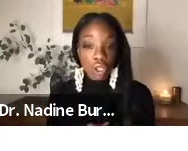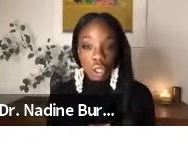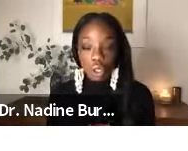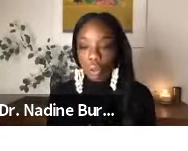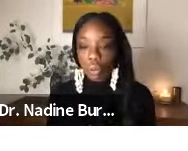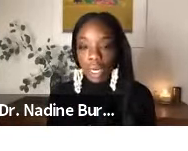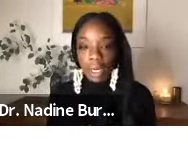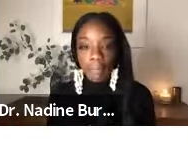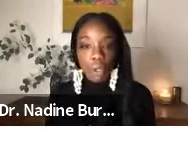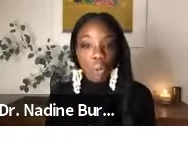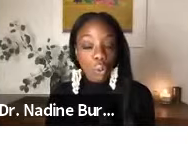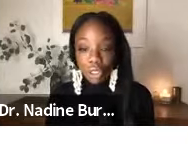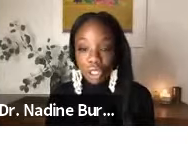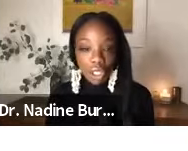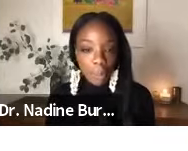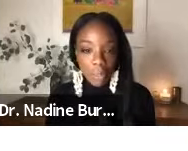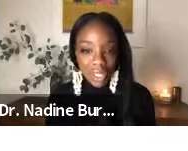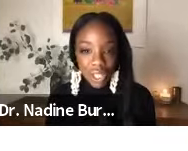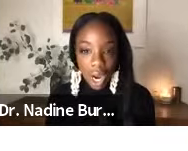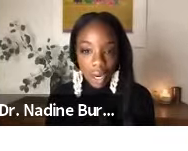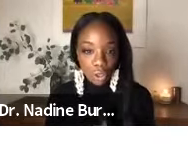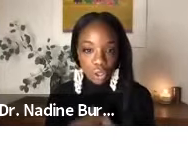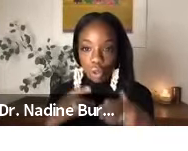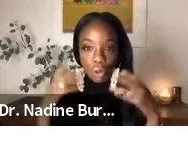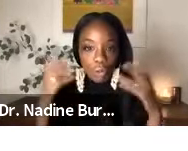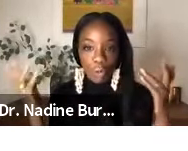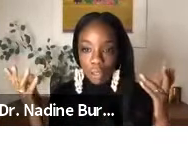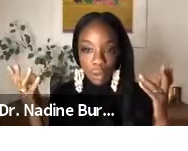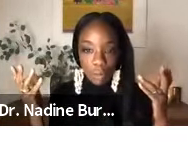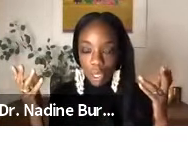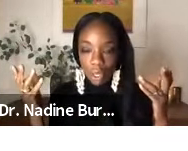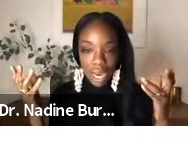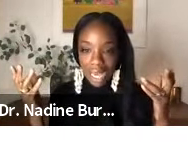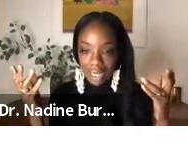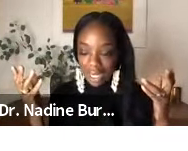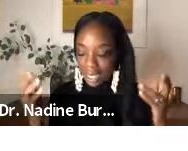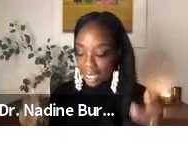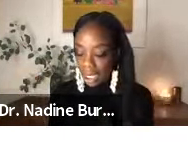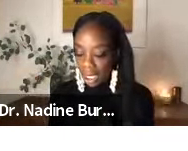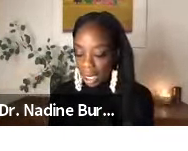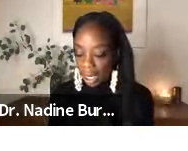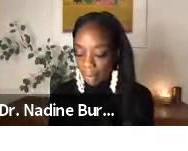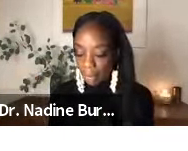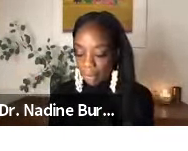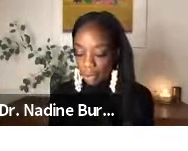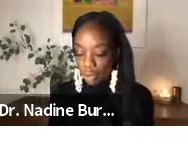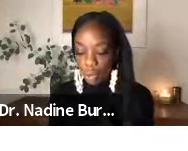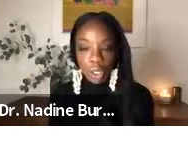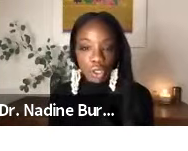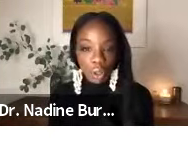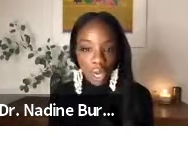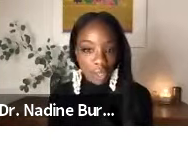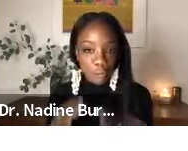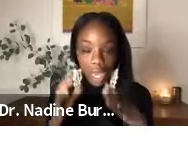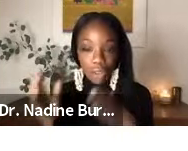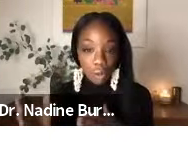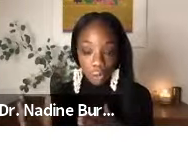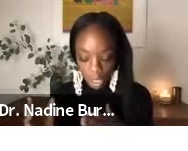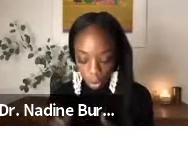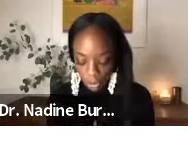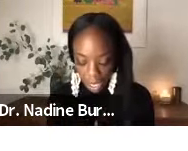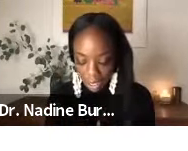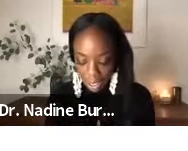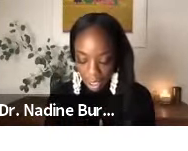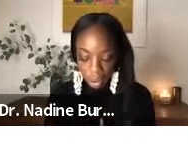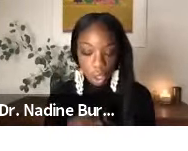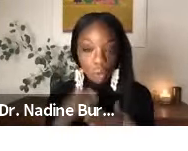question. So where should the public start? So if we are asking, if someone is trying to find their way